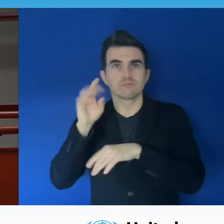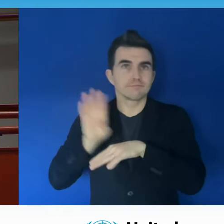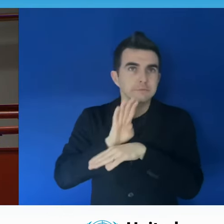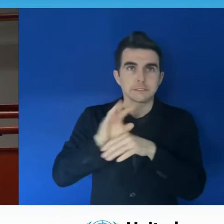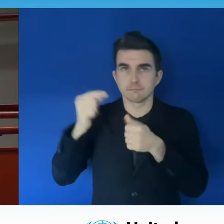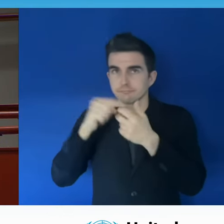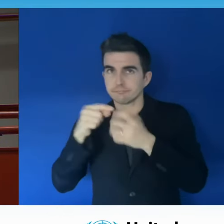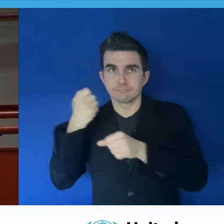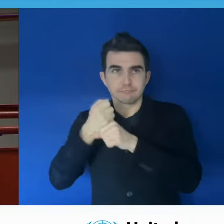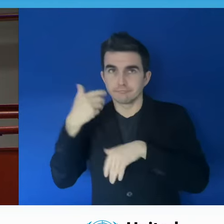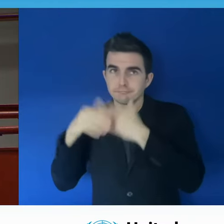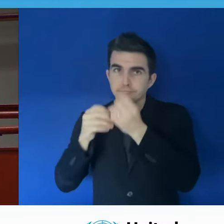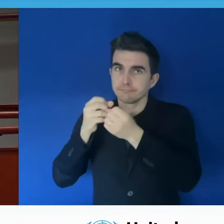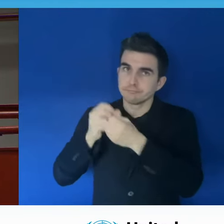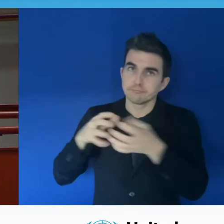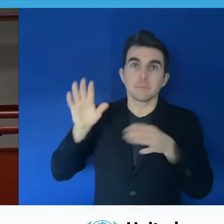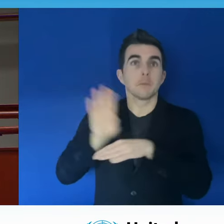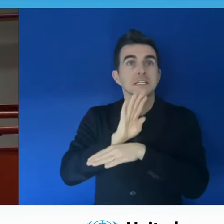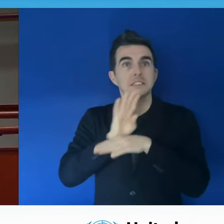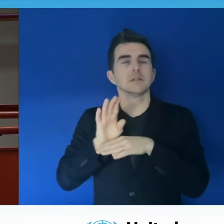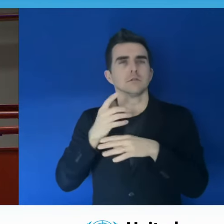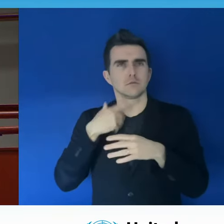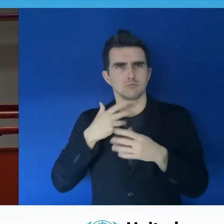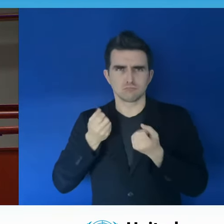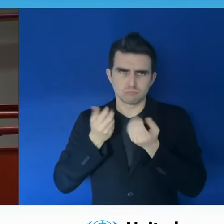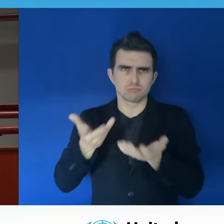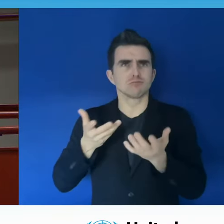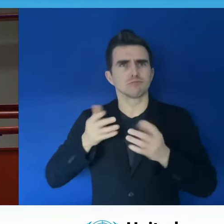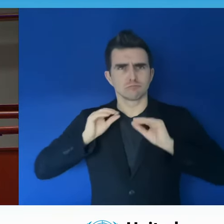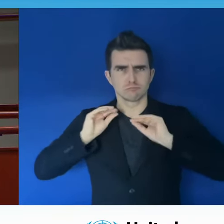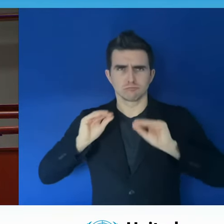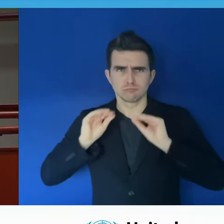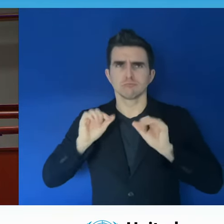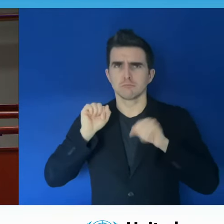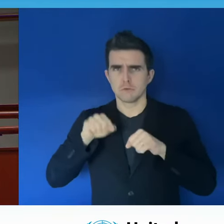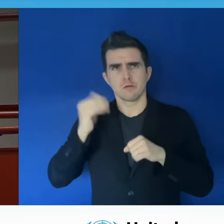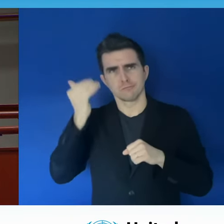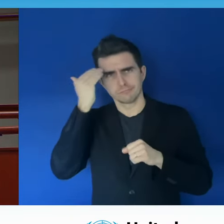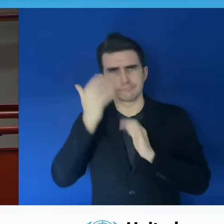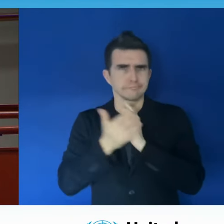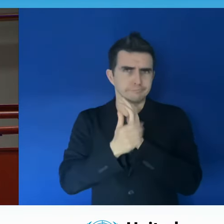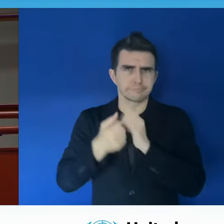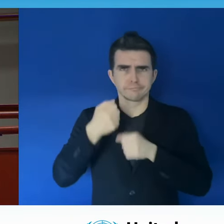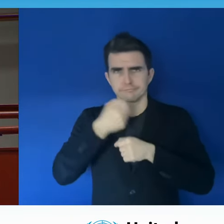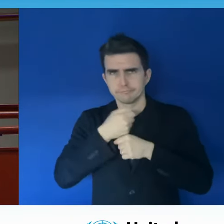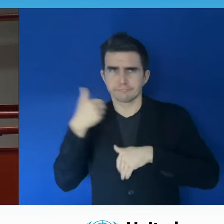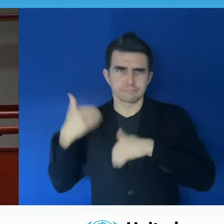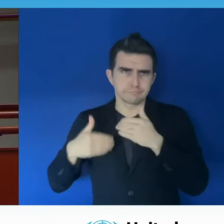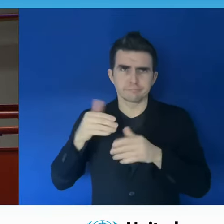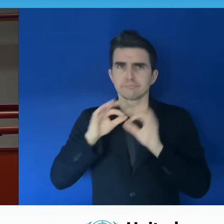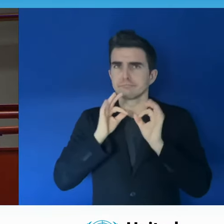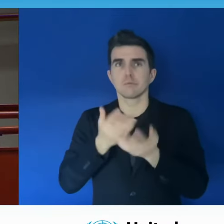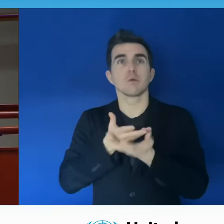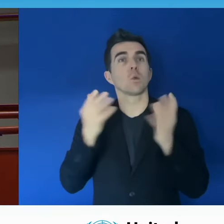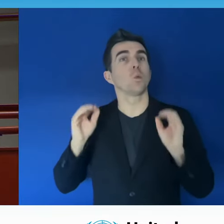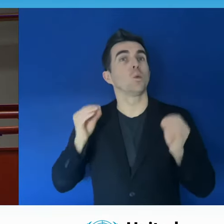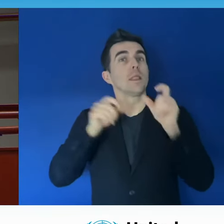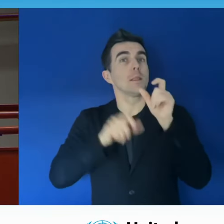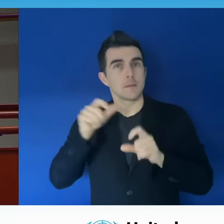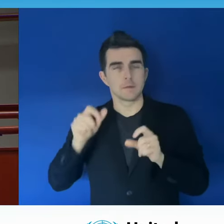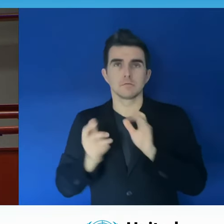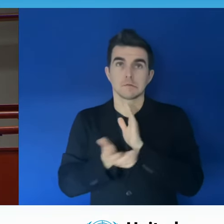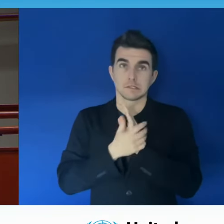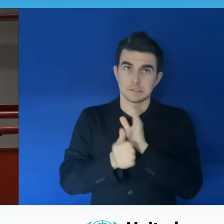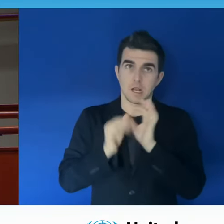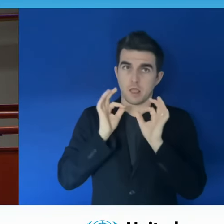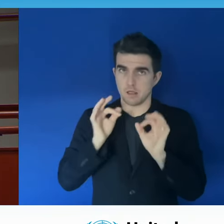to equip our youth with necessary skills for the modern economy. We understand the progress requires collective